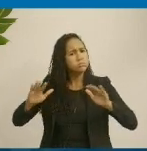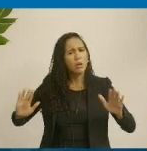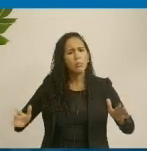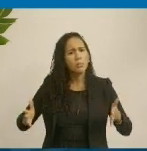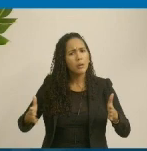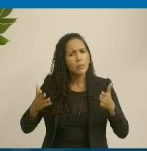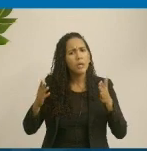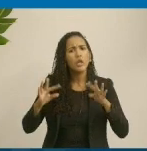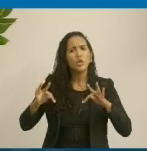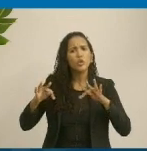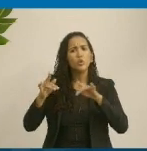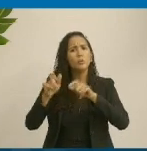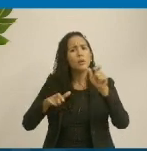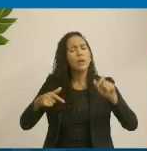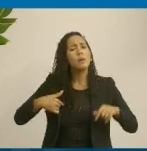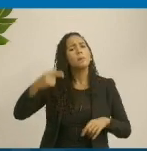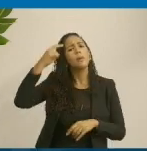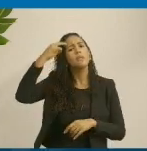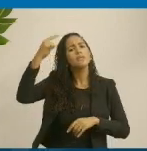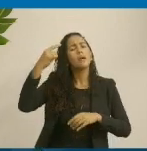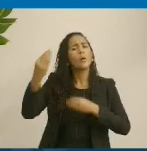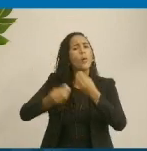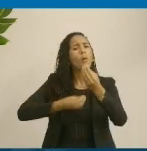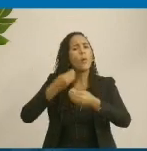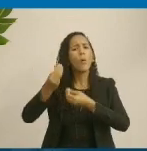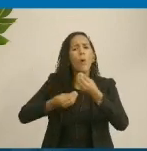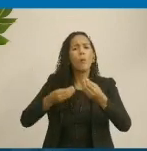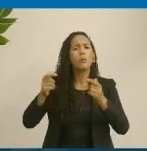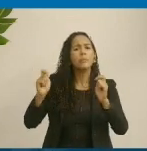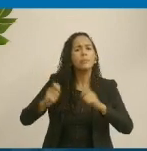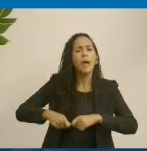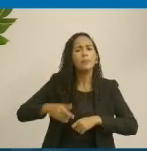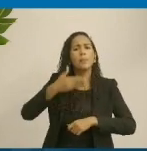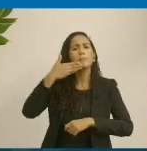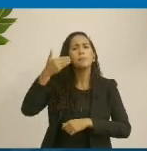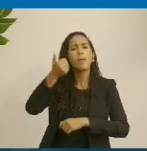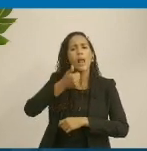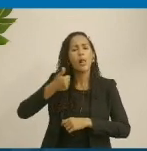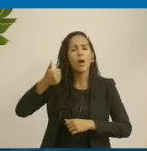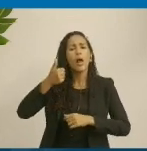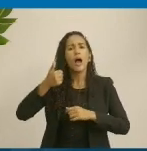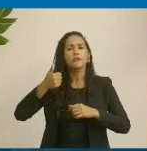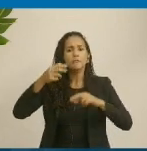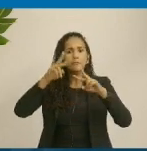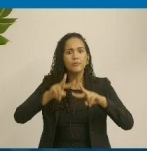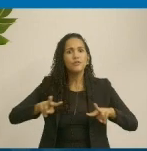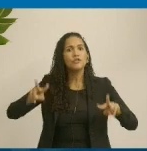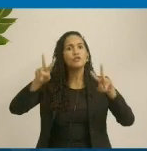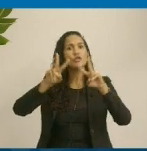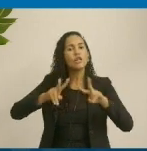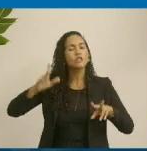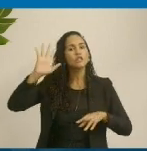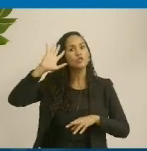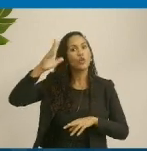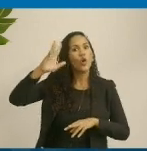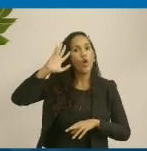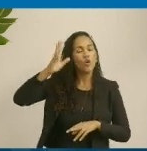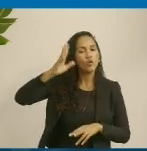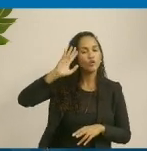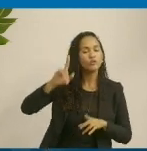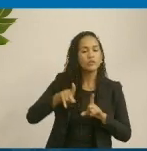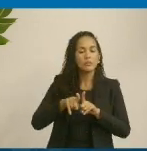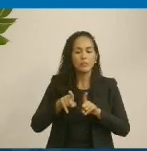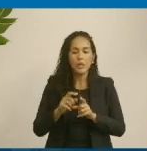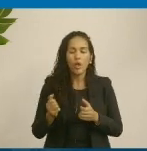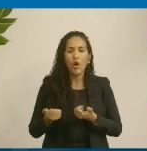can do better in visualizing the solutions, in providing bite-sized on-ramps for people, because that is the answer. That's where